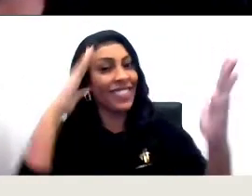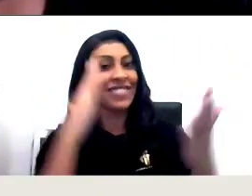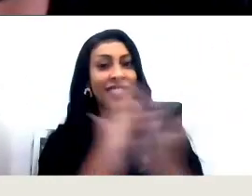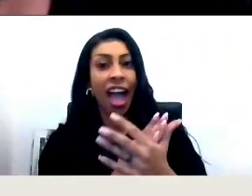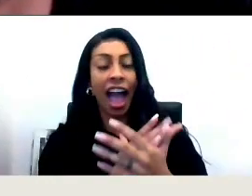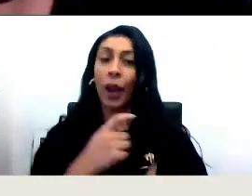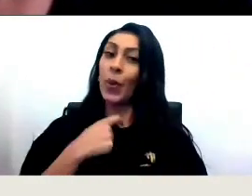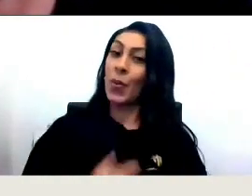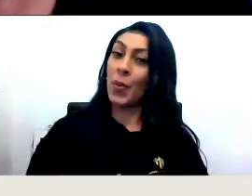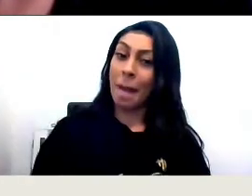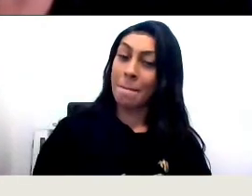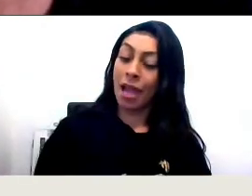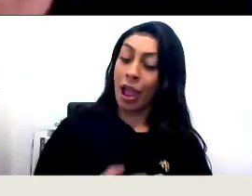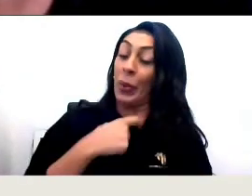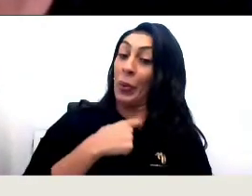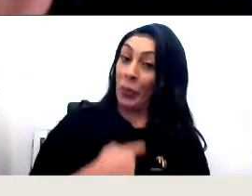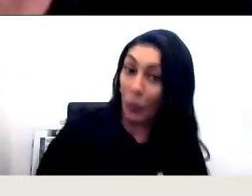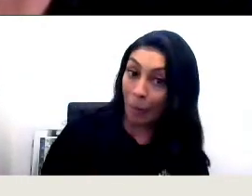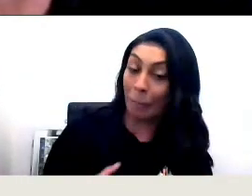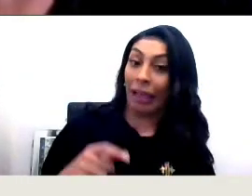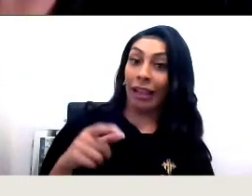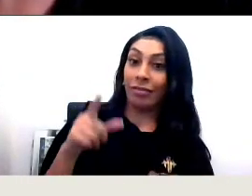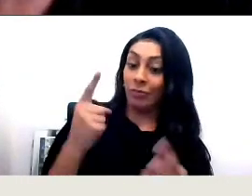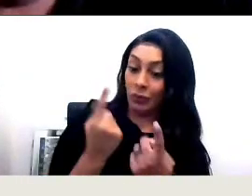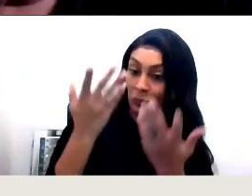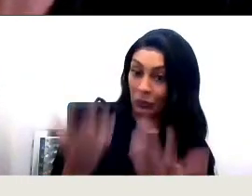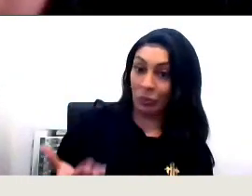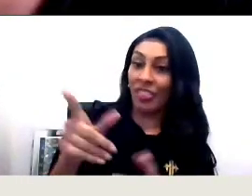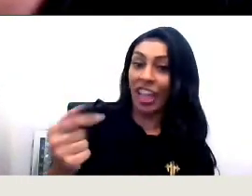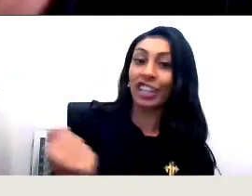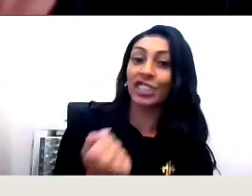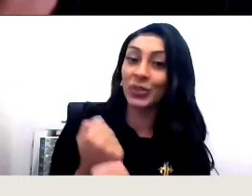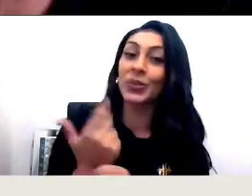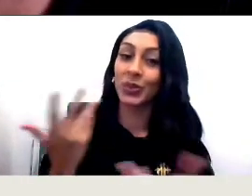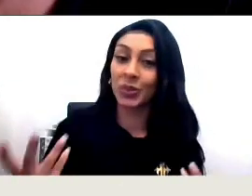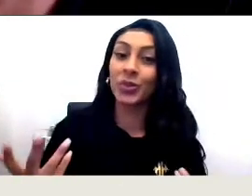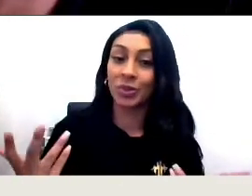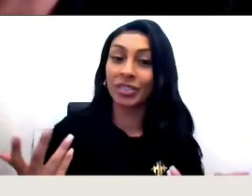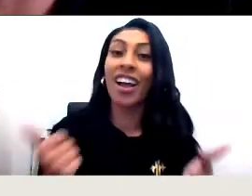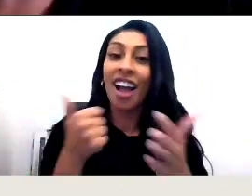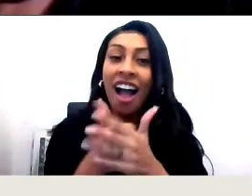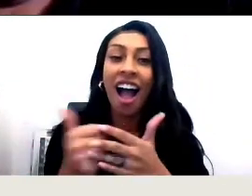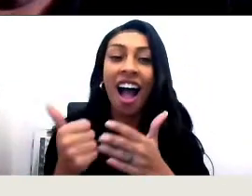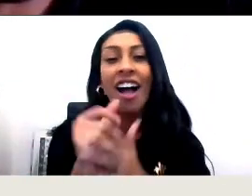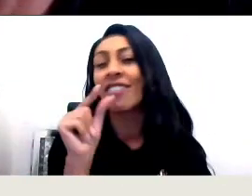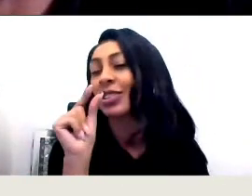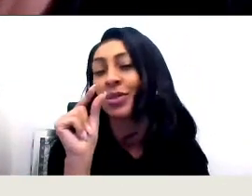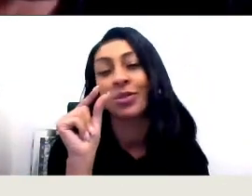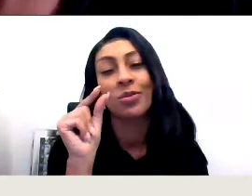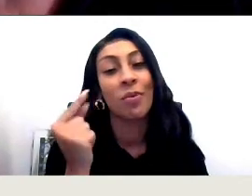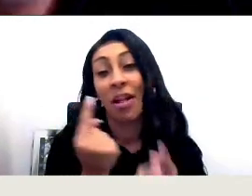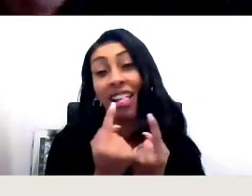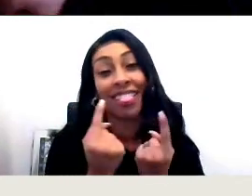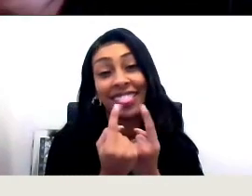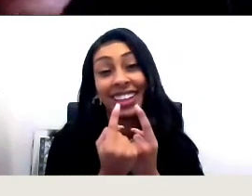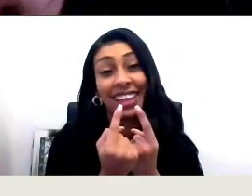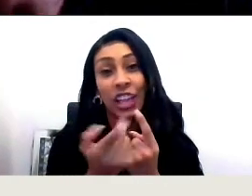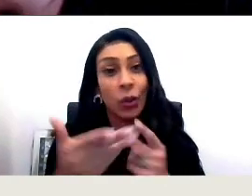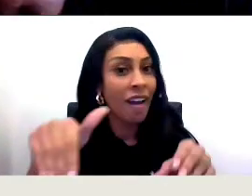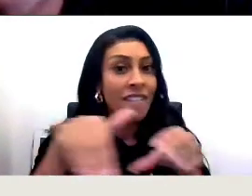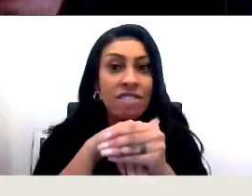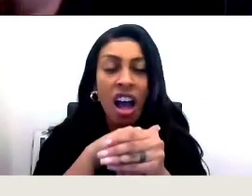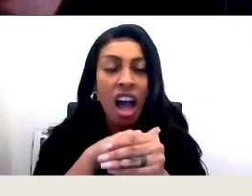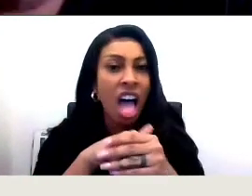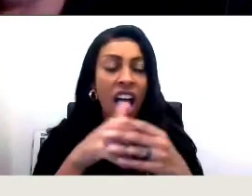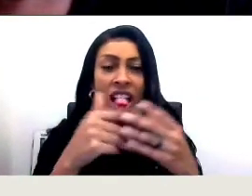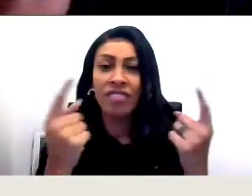and you see humanity in a person through the things they do. And it's often the small things. Are you involved in any